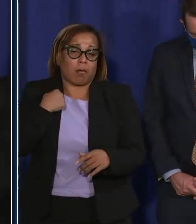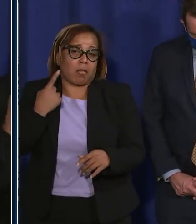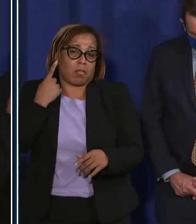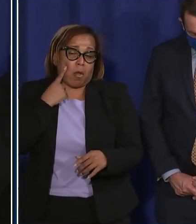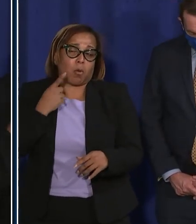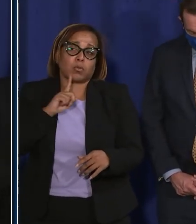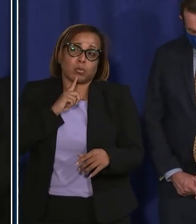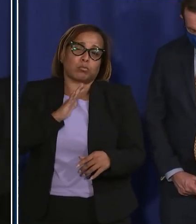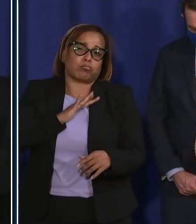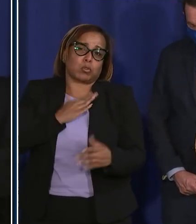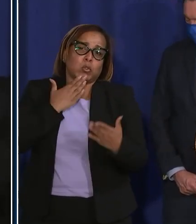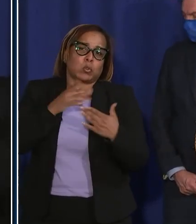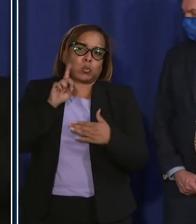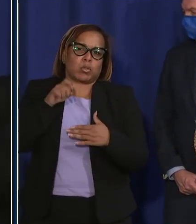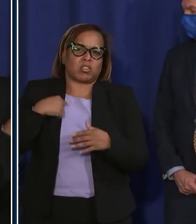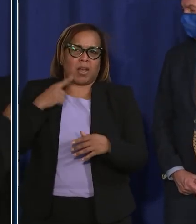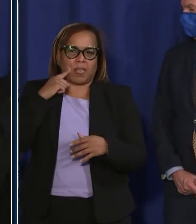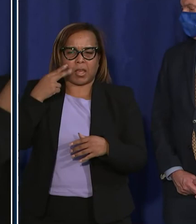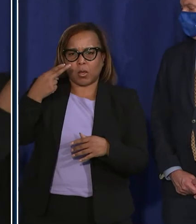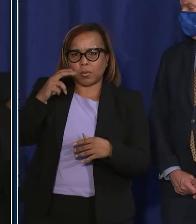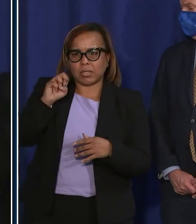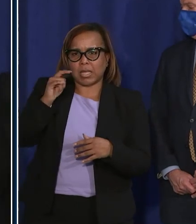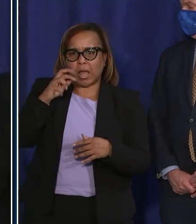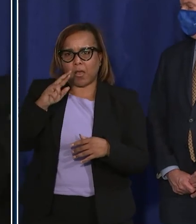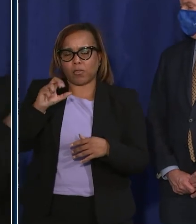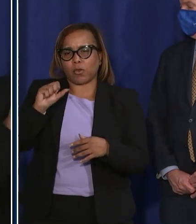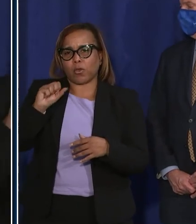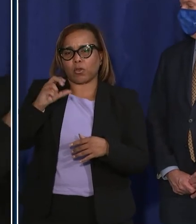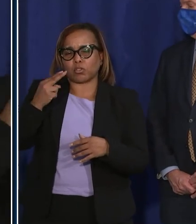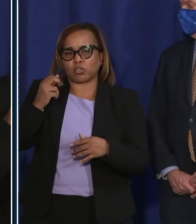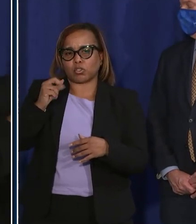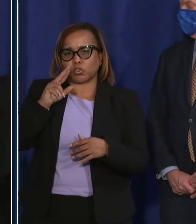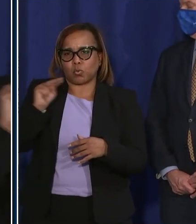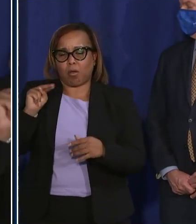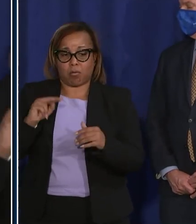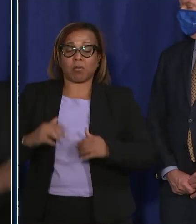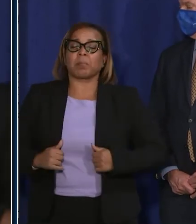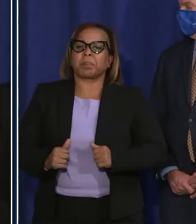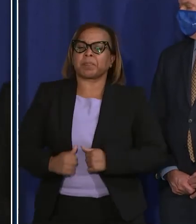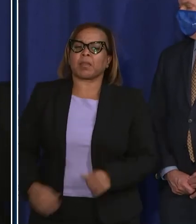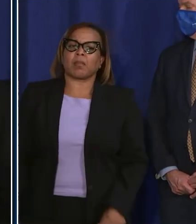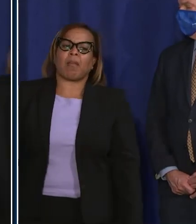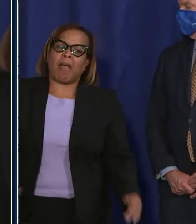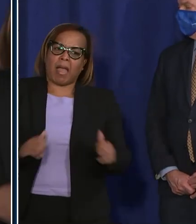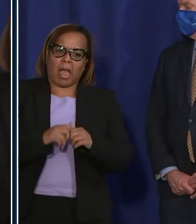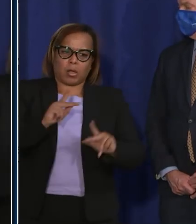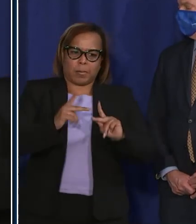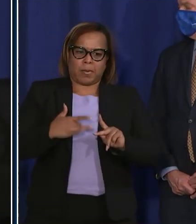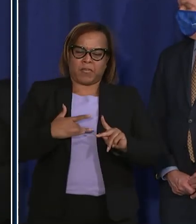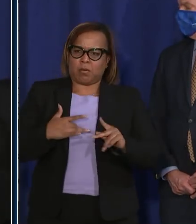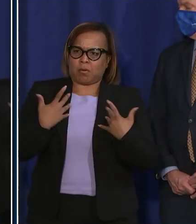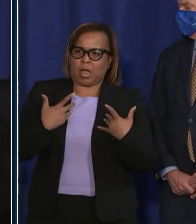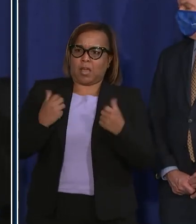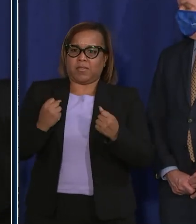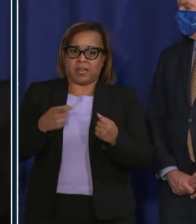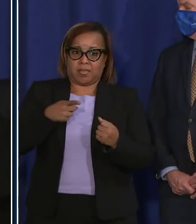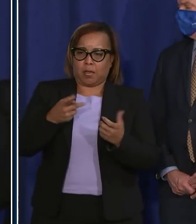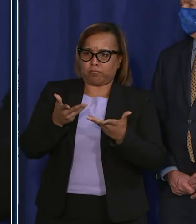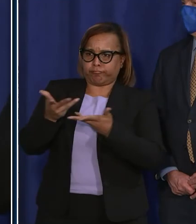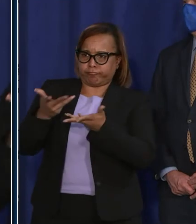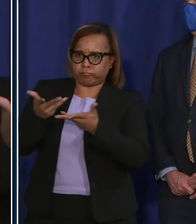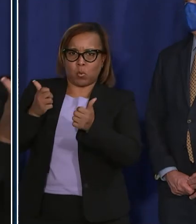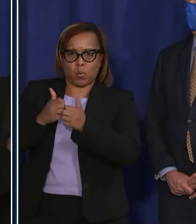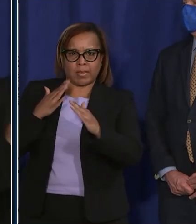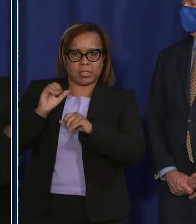was a great question. I think it was Heather Sharon. How can people feel confident that the city workers that they're interacting with